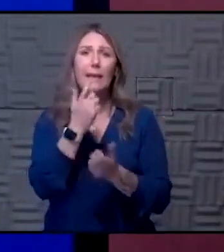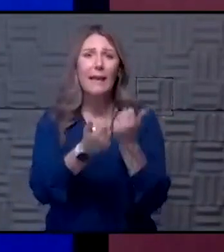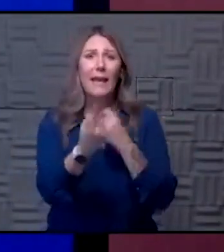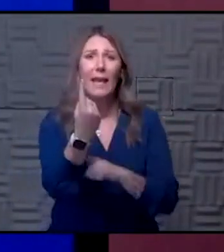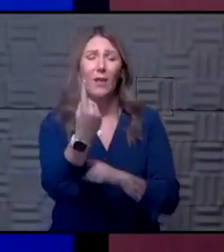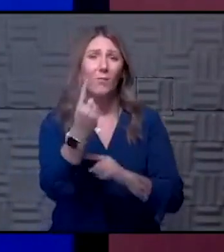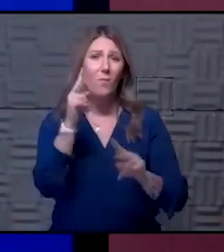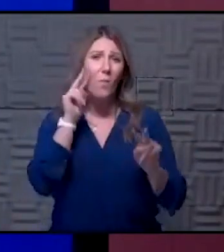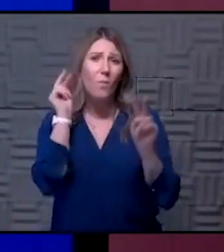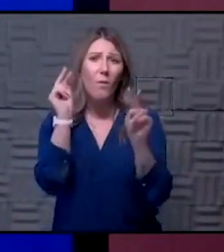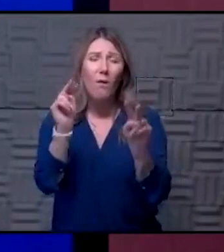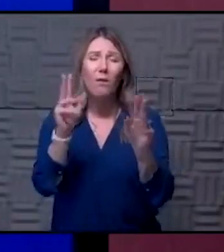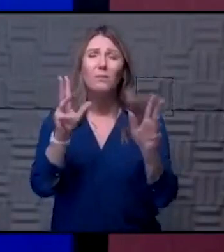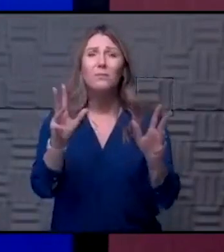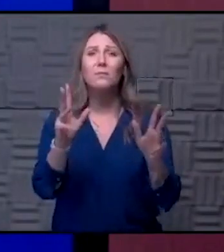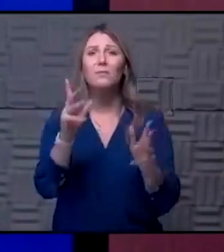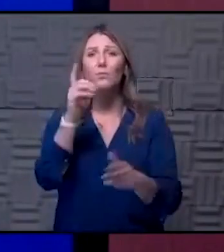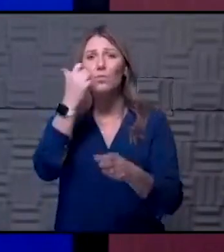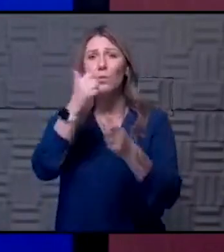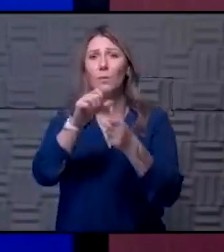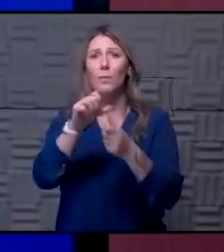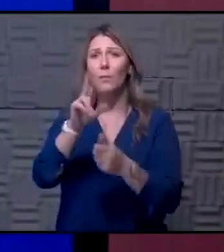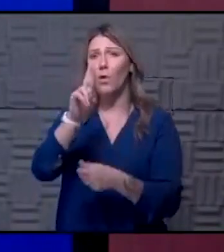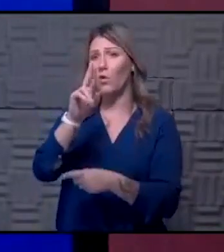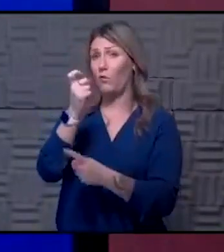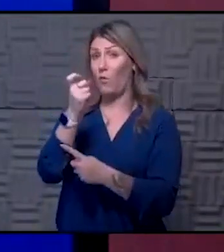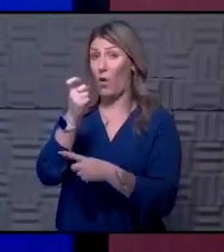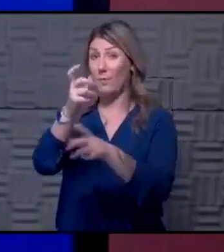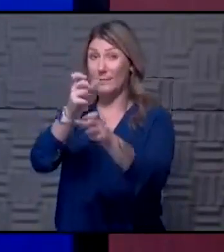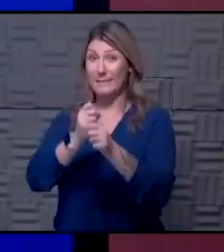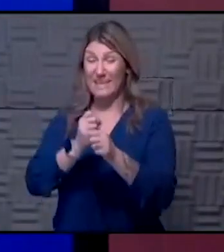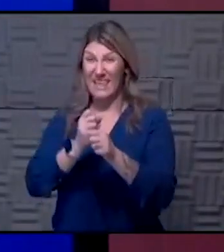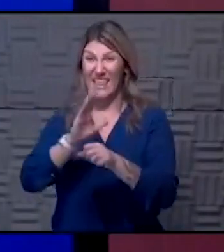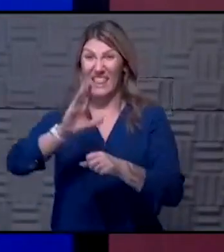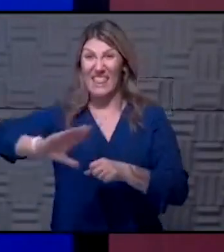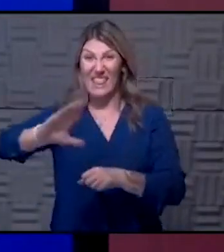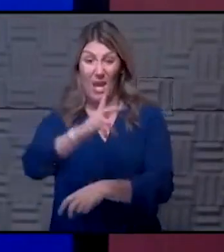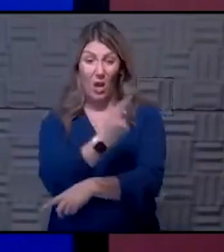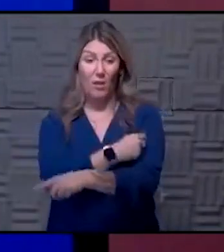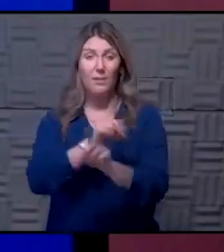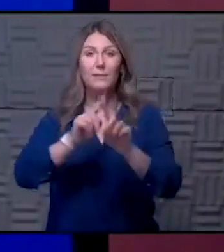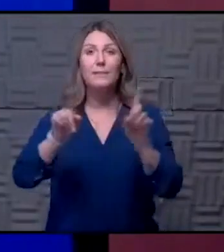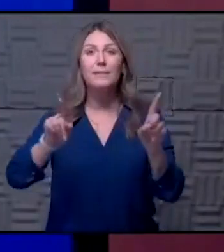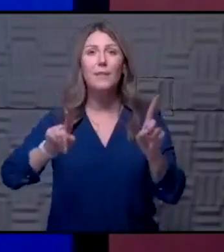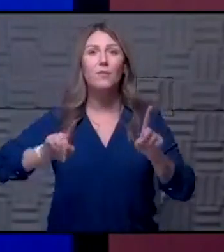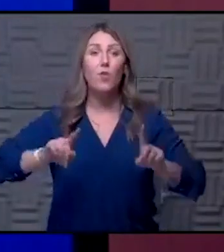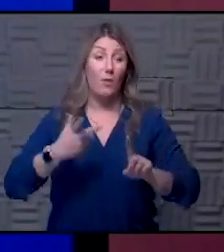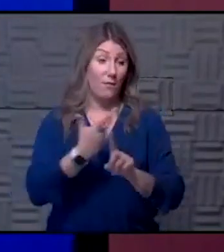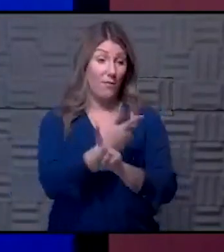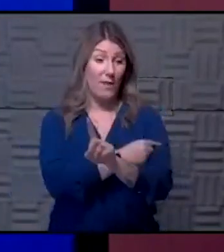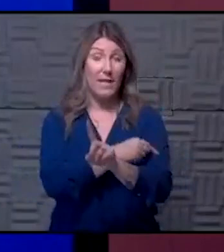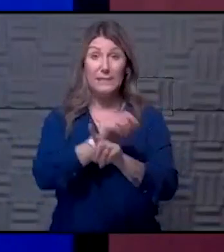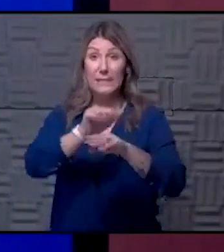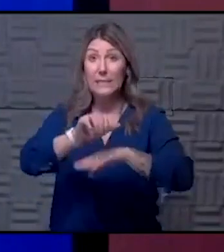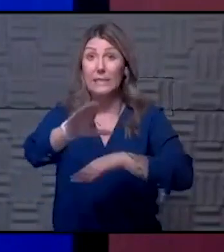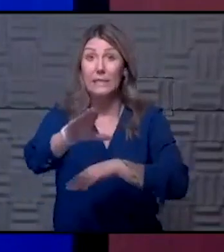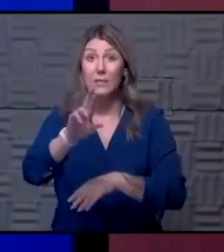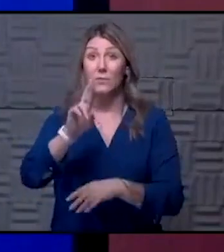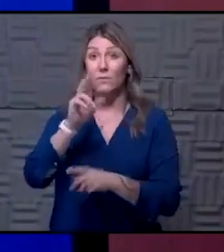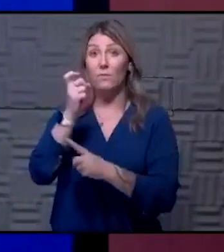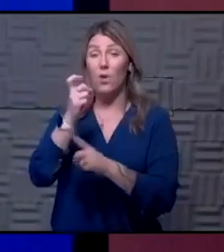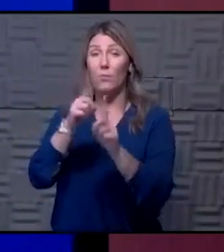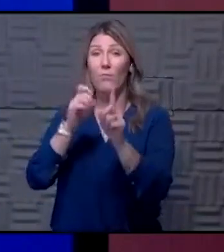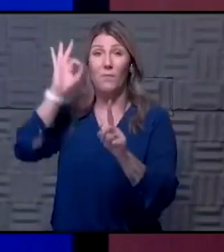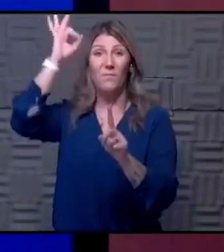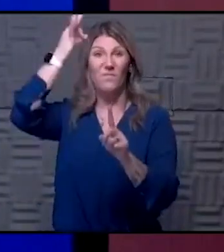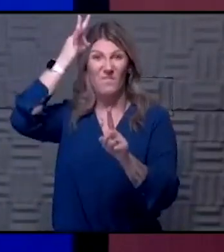out there, though, remember that the pharmacies get their doses differently. The vaccines that are delivered to pharmacies come from the